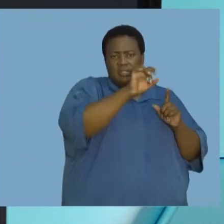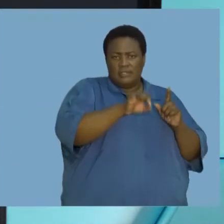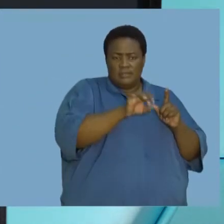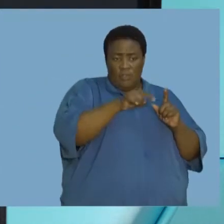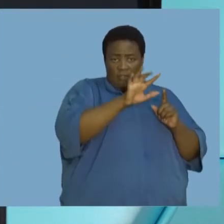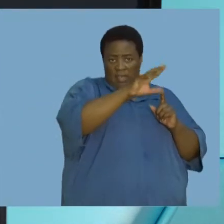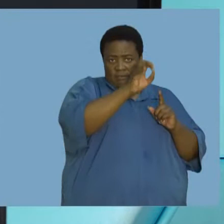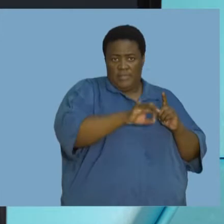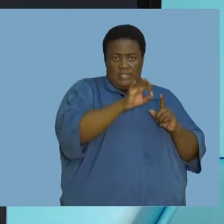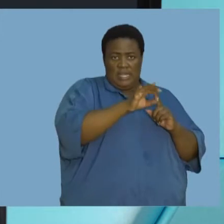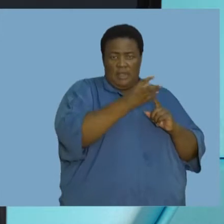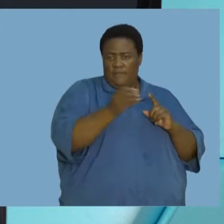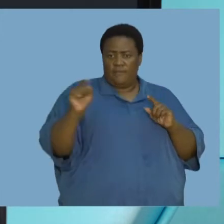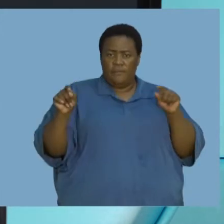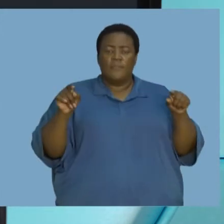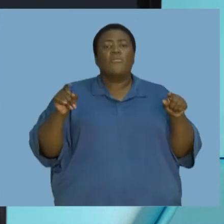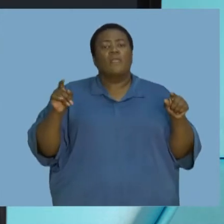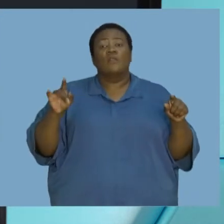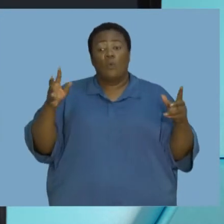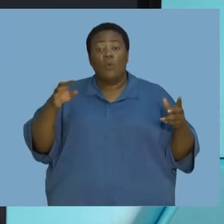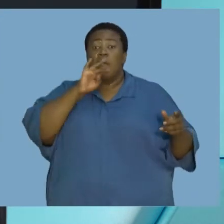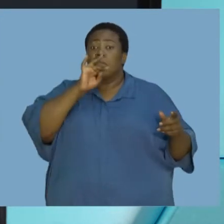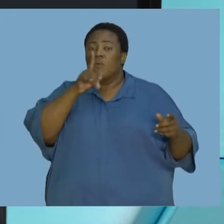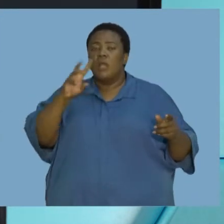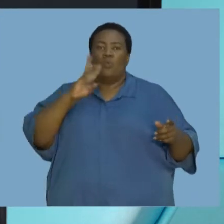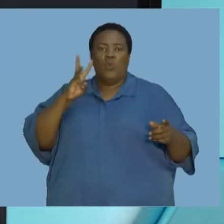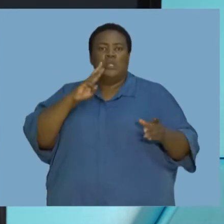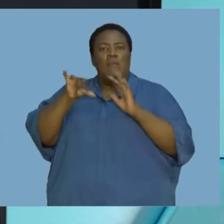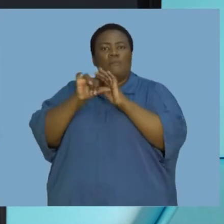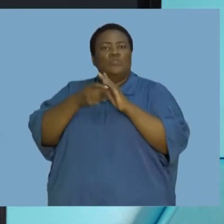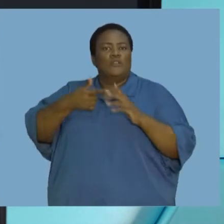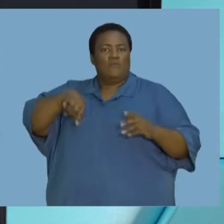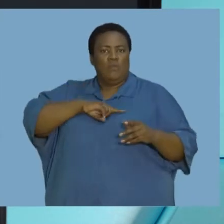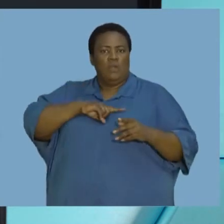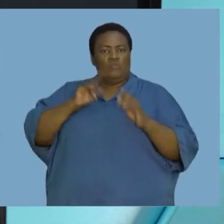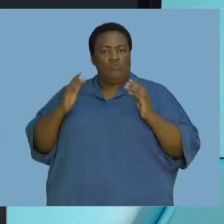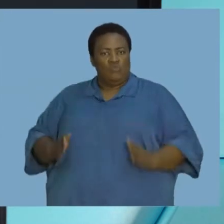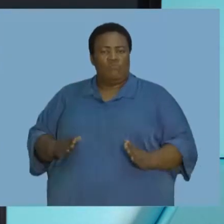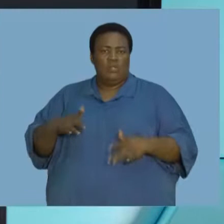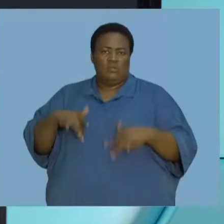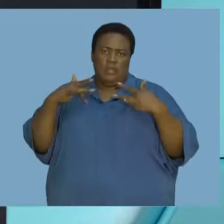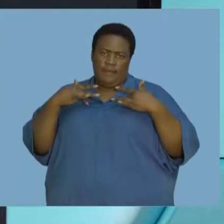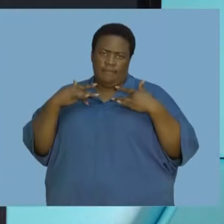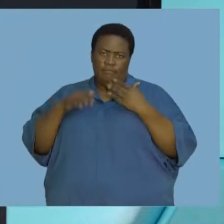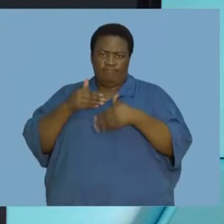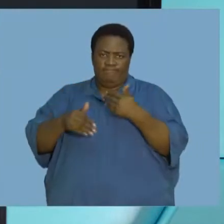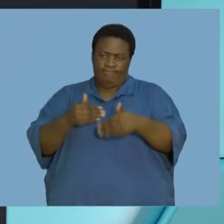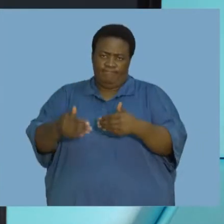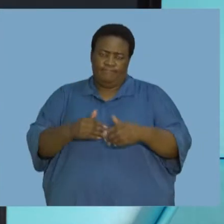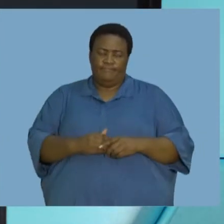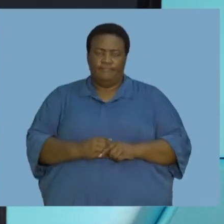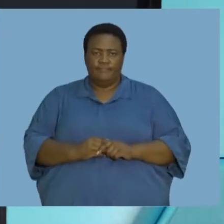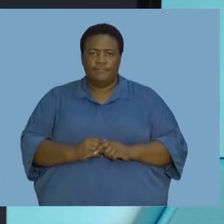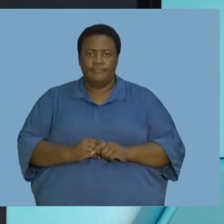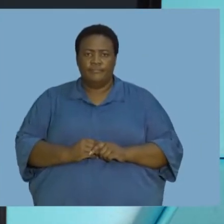is fundamentally important for us as humans being able to survive from a physiological perspective. So let's consider these things, guys,